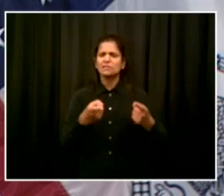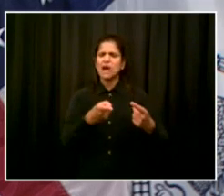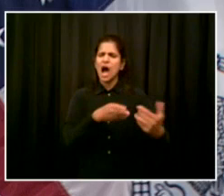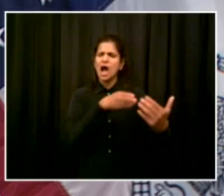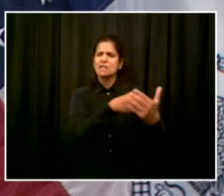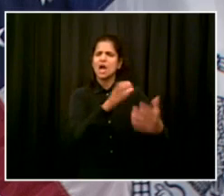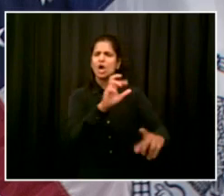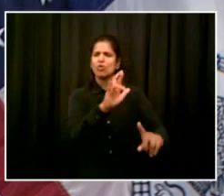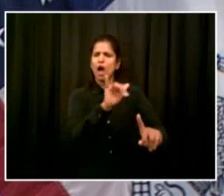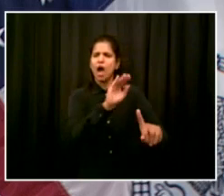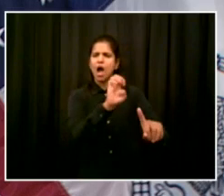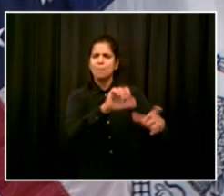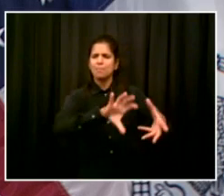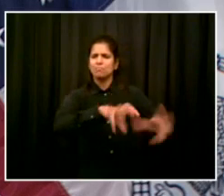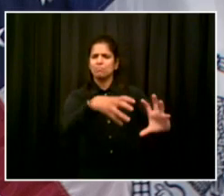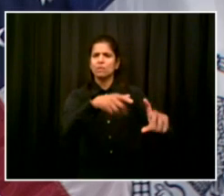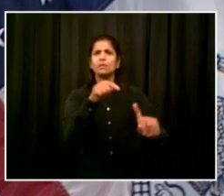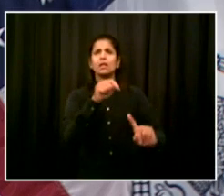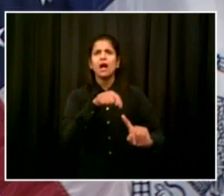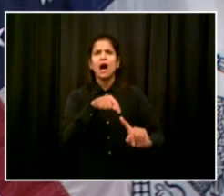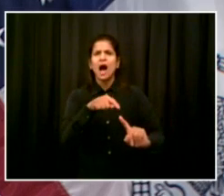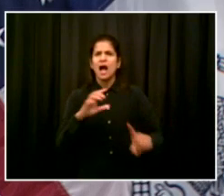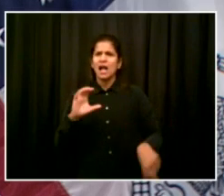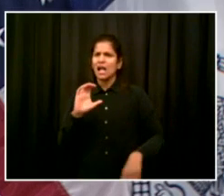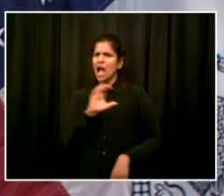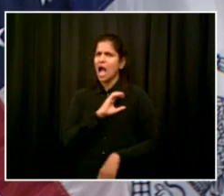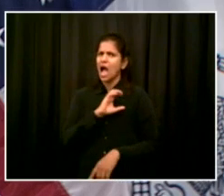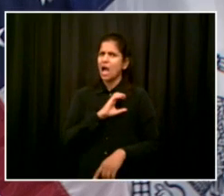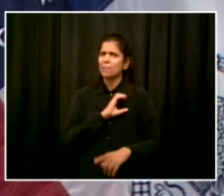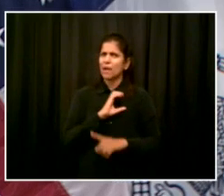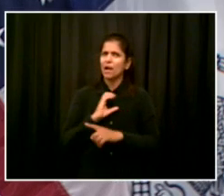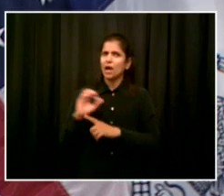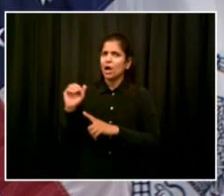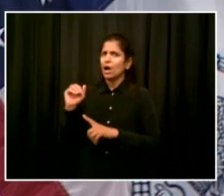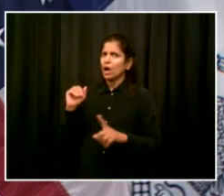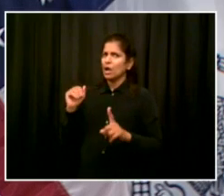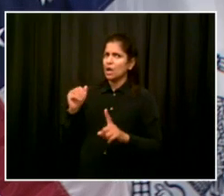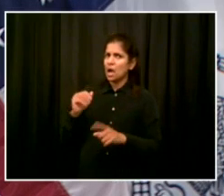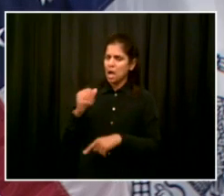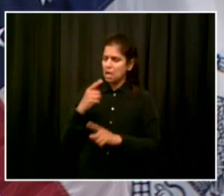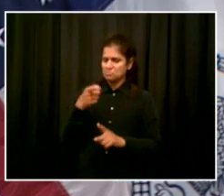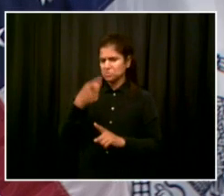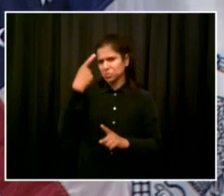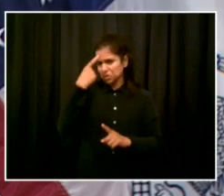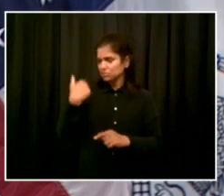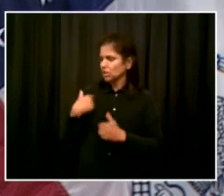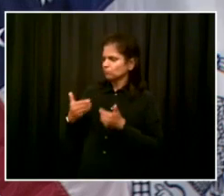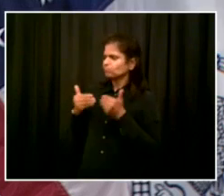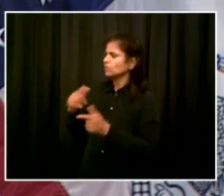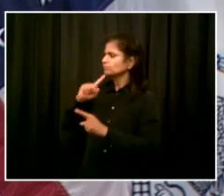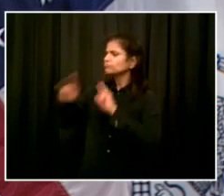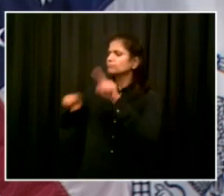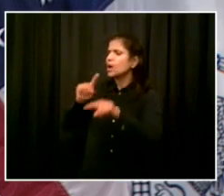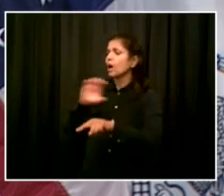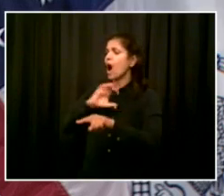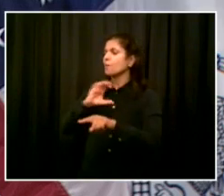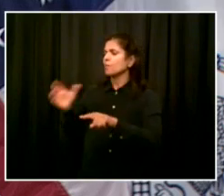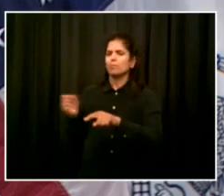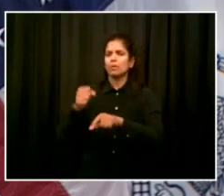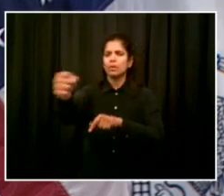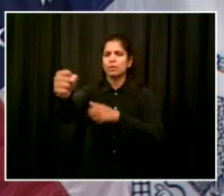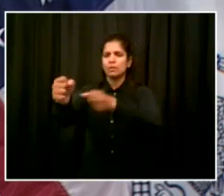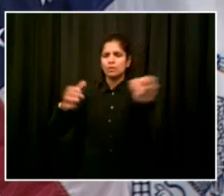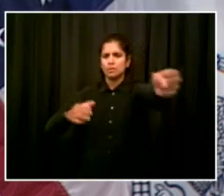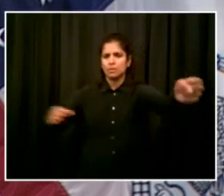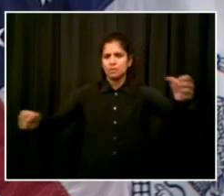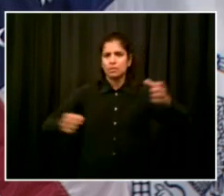that their presence will be deterring crime? Can you just flesh it out a little bit? There weren't many details in the press release either. Appreciate